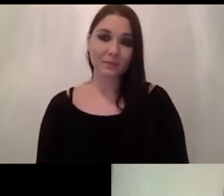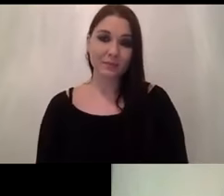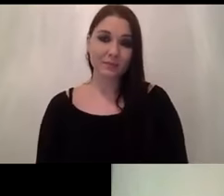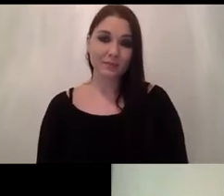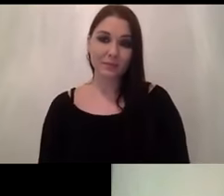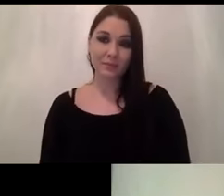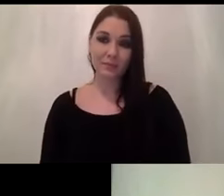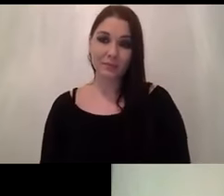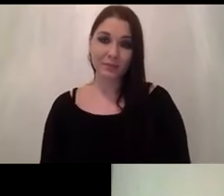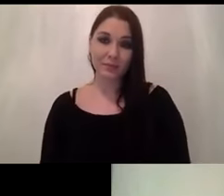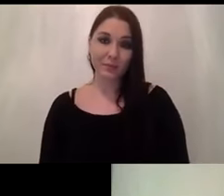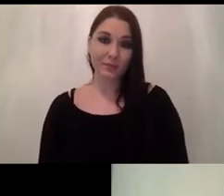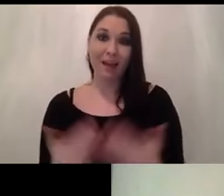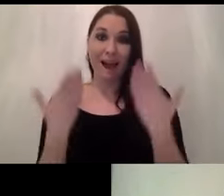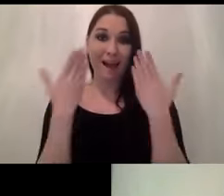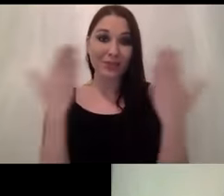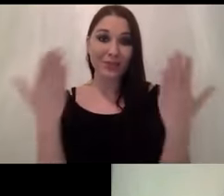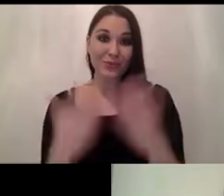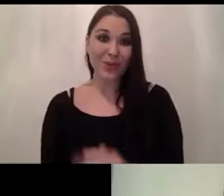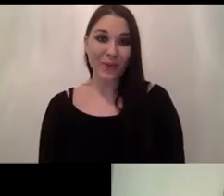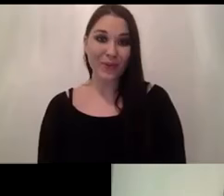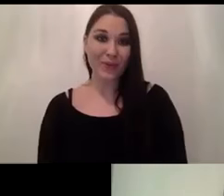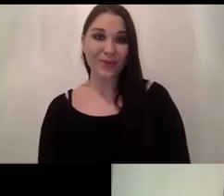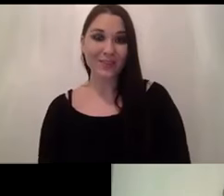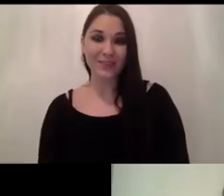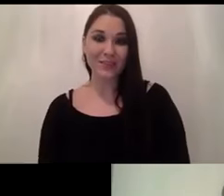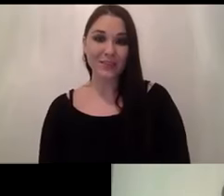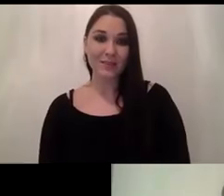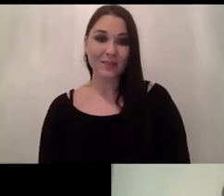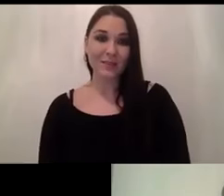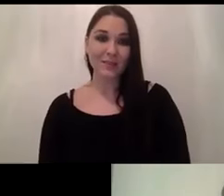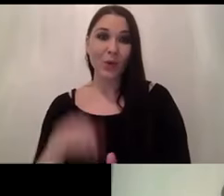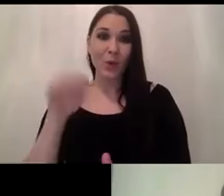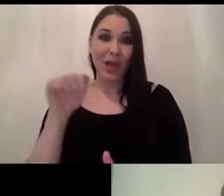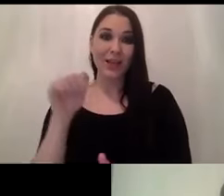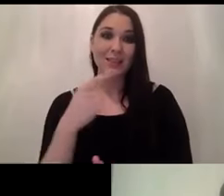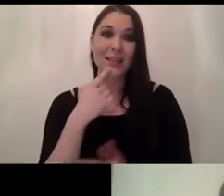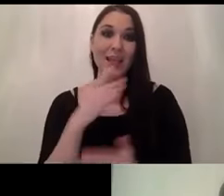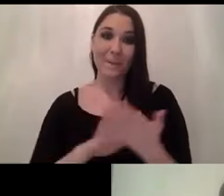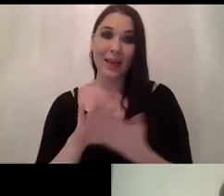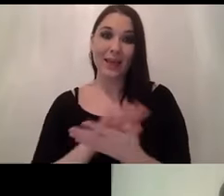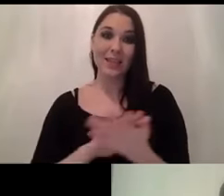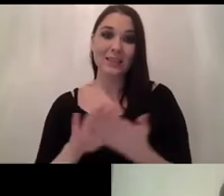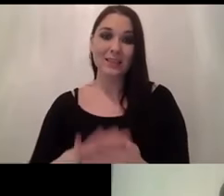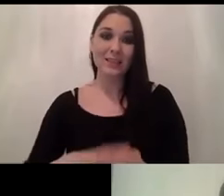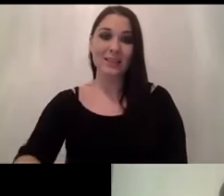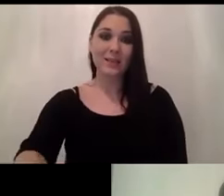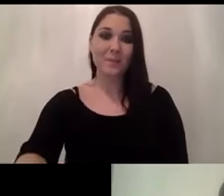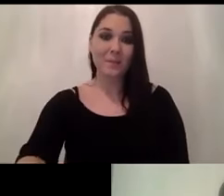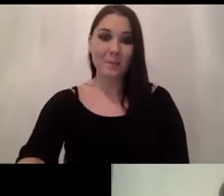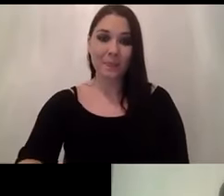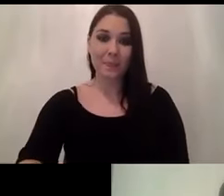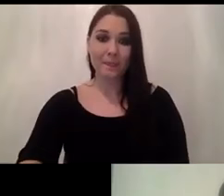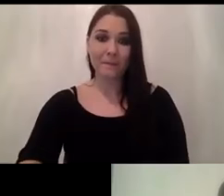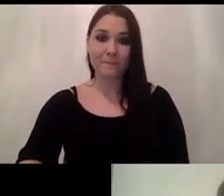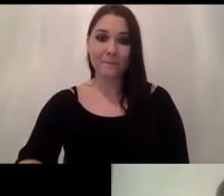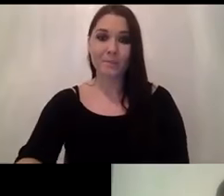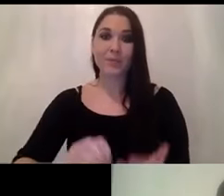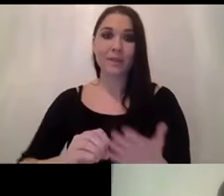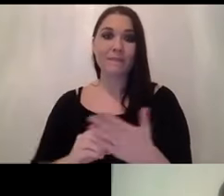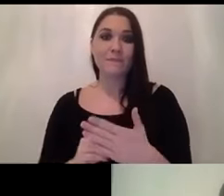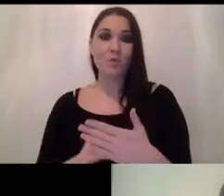Okay. I don't know. Actually, if maybe you have, oh yes, he does. He means fresh production environment. So